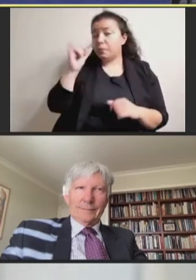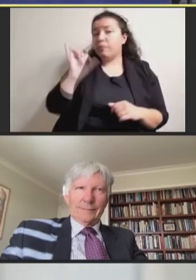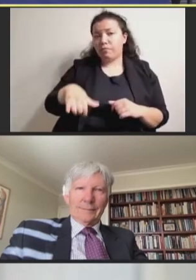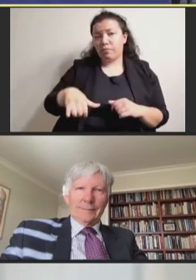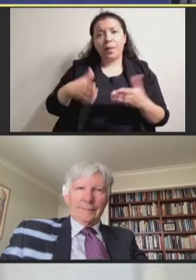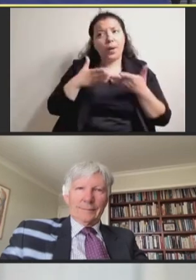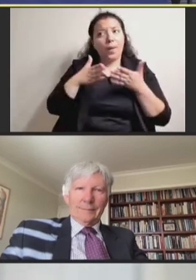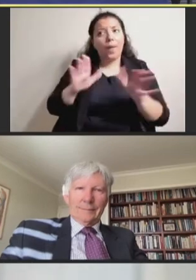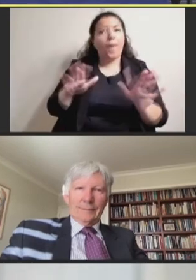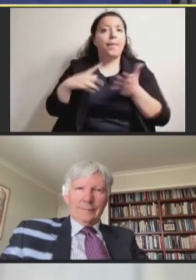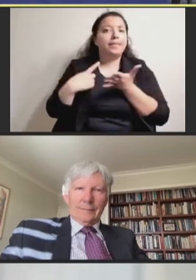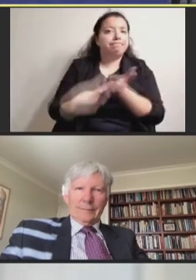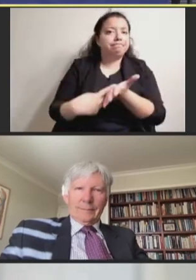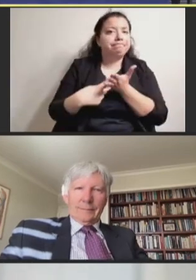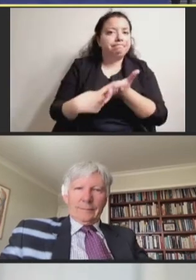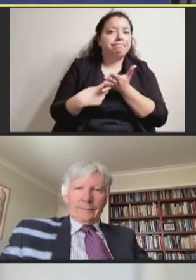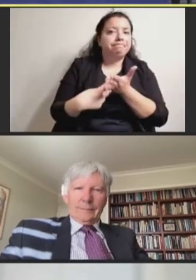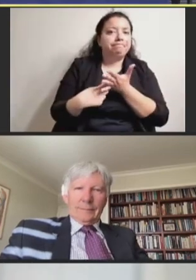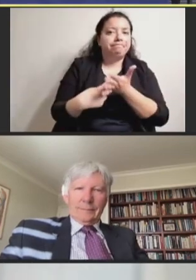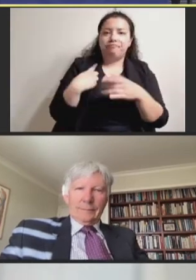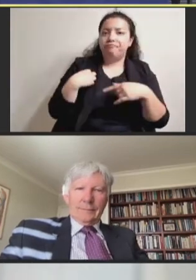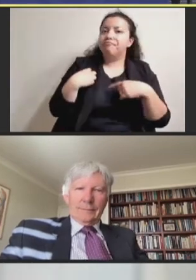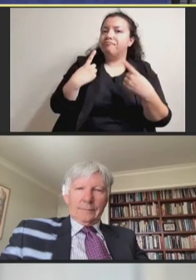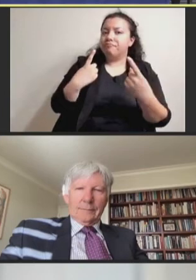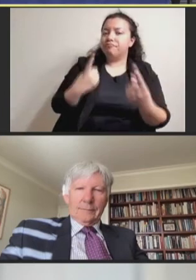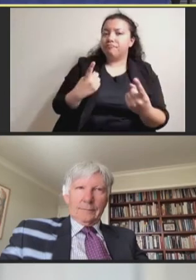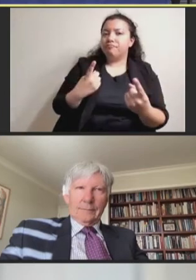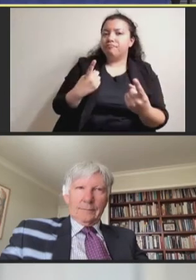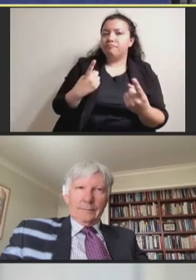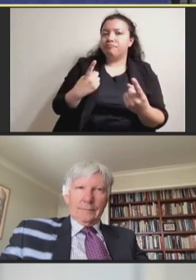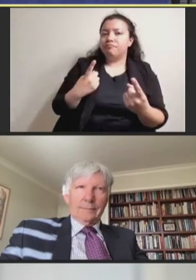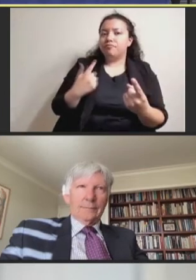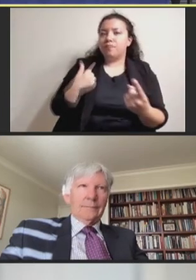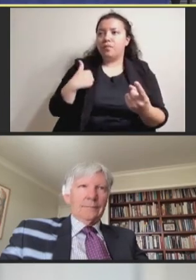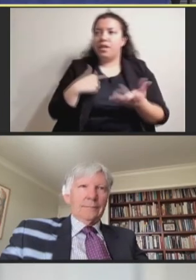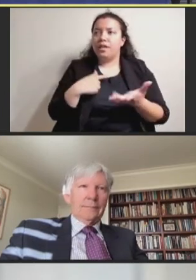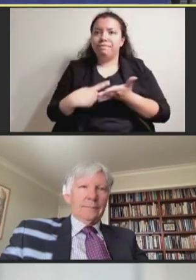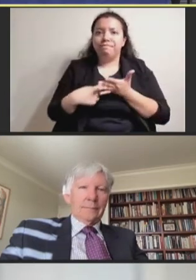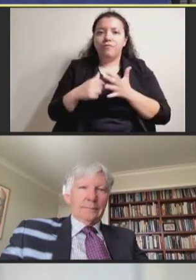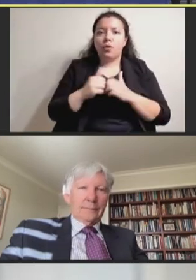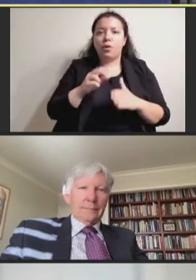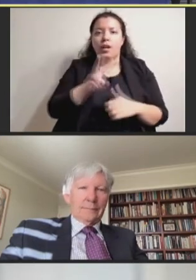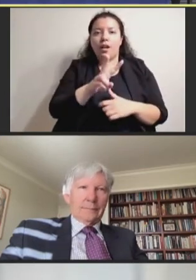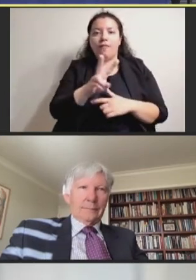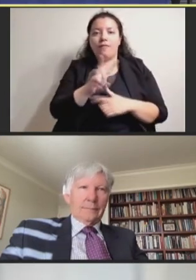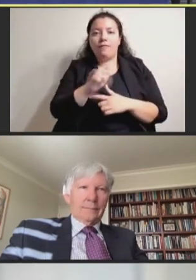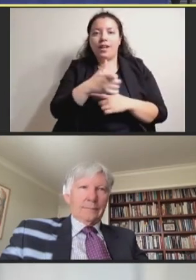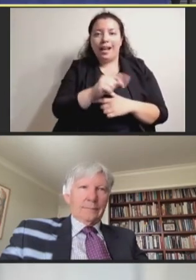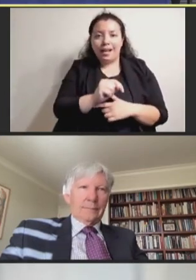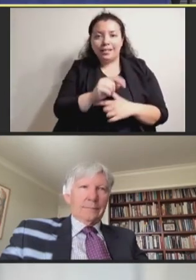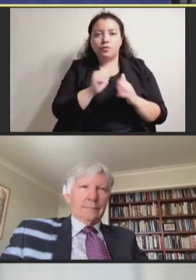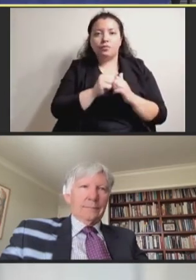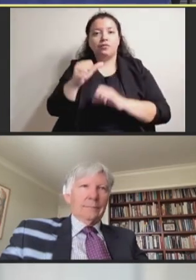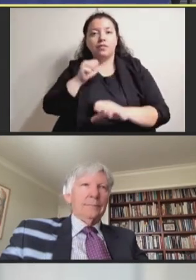discussion in our discussions in the VAST committee, and obviously across our scientific communities.